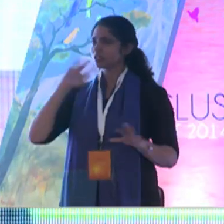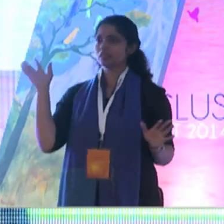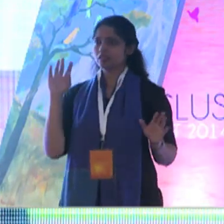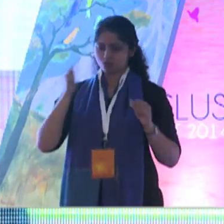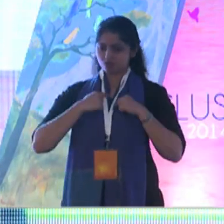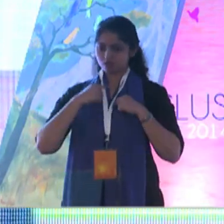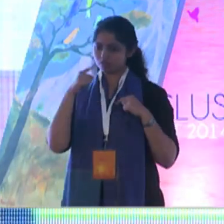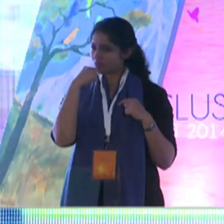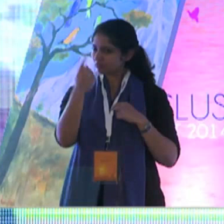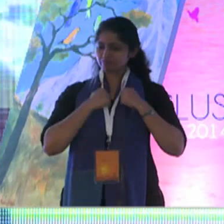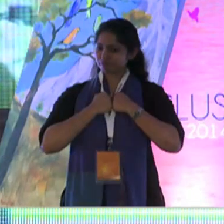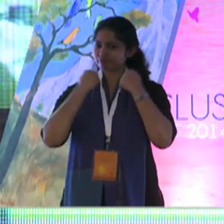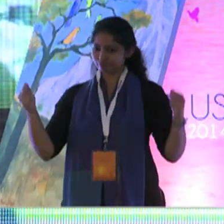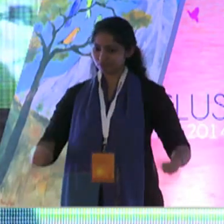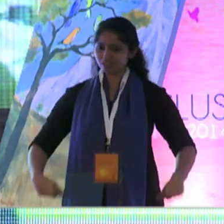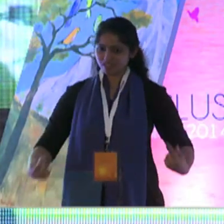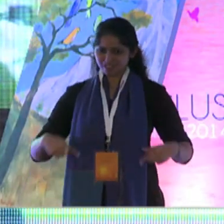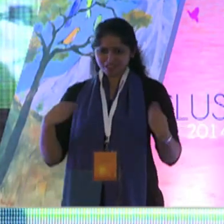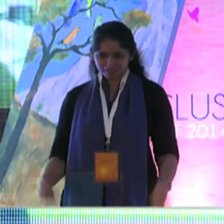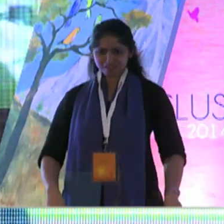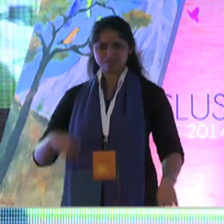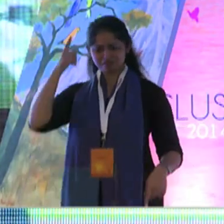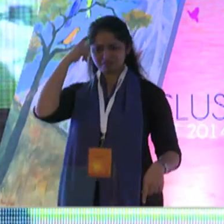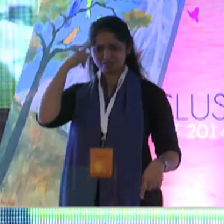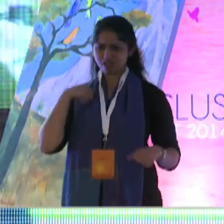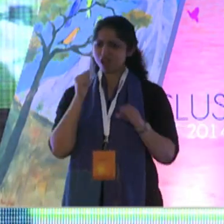Arnab, I may have lost use of my legs. Have I lost my sense of humor?